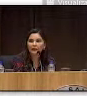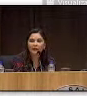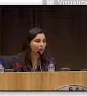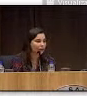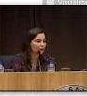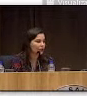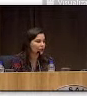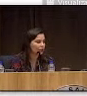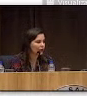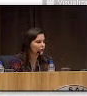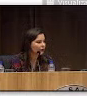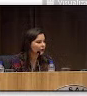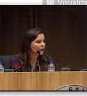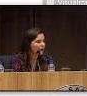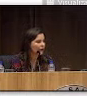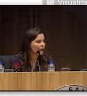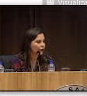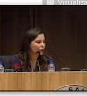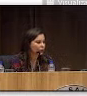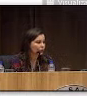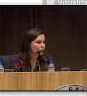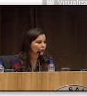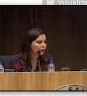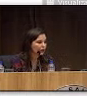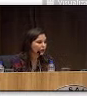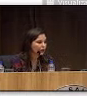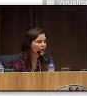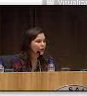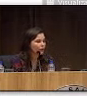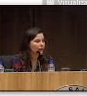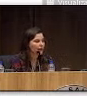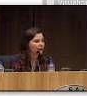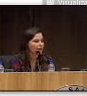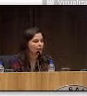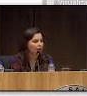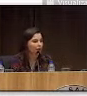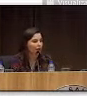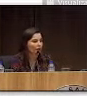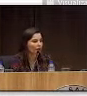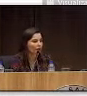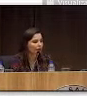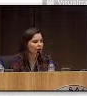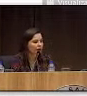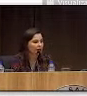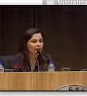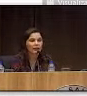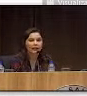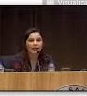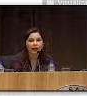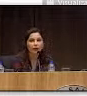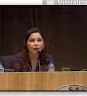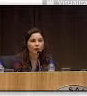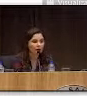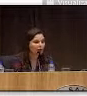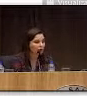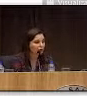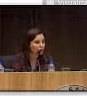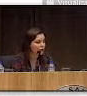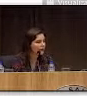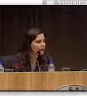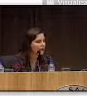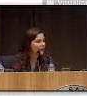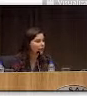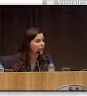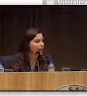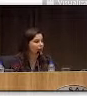those who had chronic diseases and are complex. That was a study of 2020. Okay, in the study of 2020, most